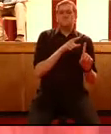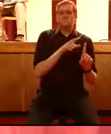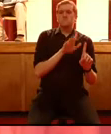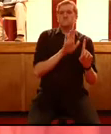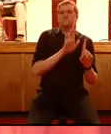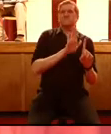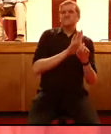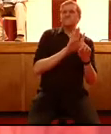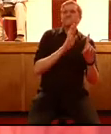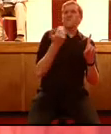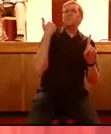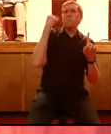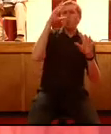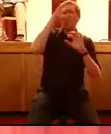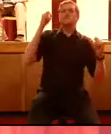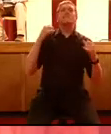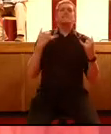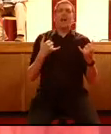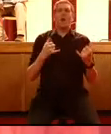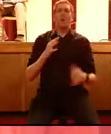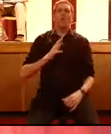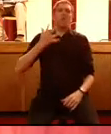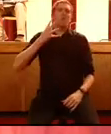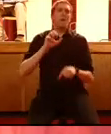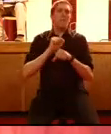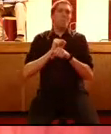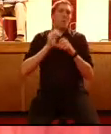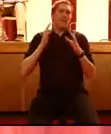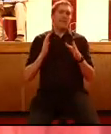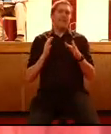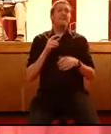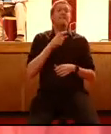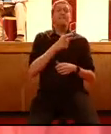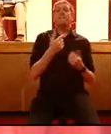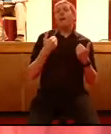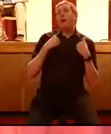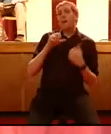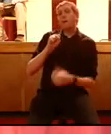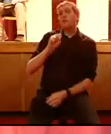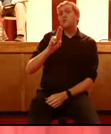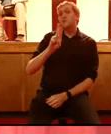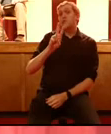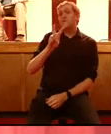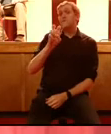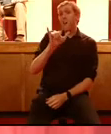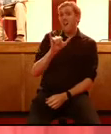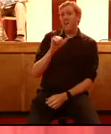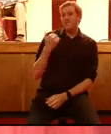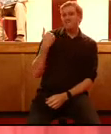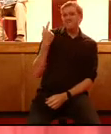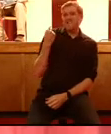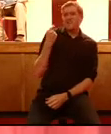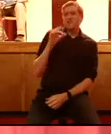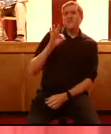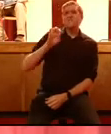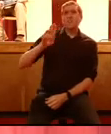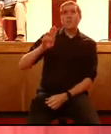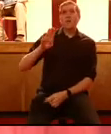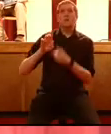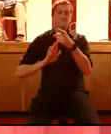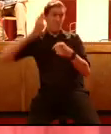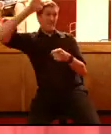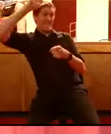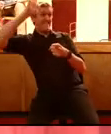disgruntled former employee, did a survey in February of last year. In